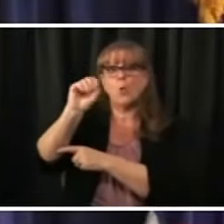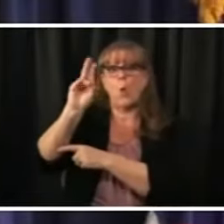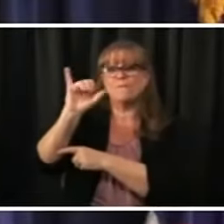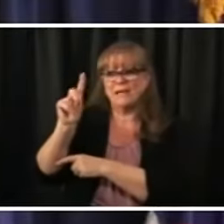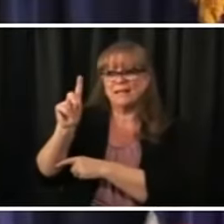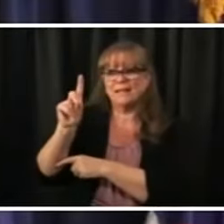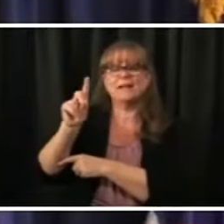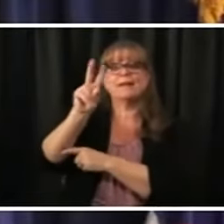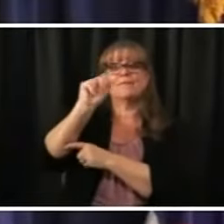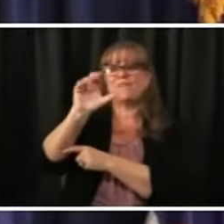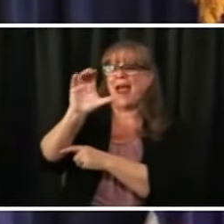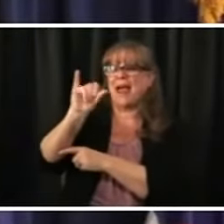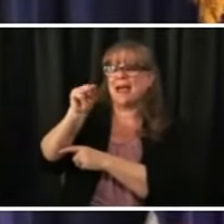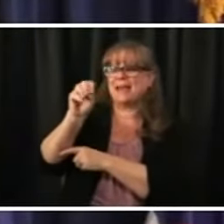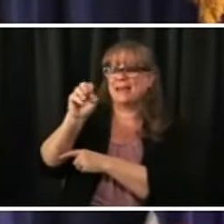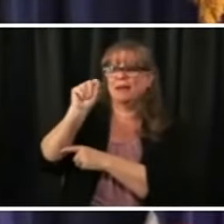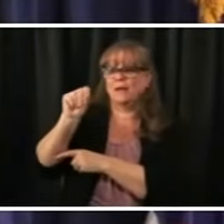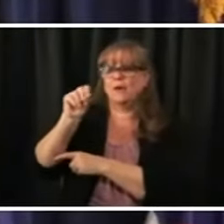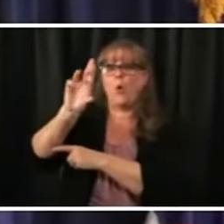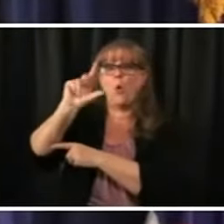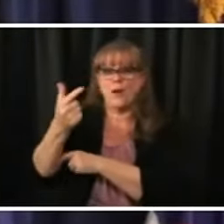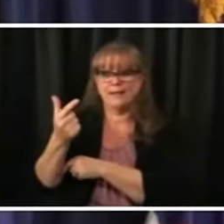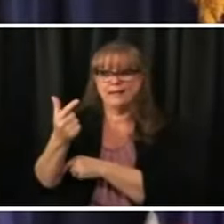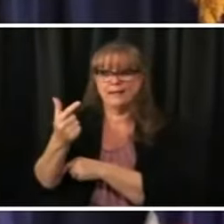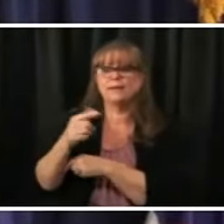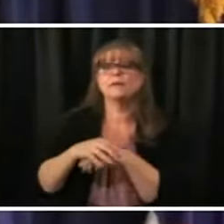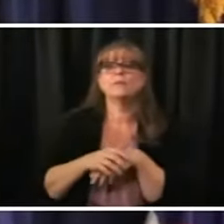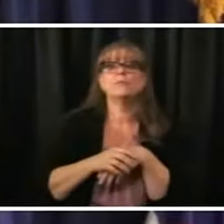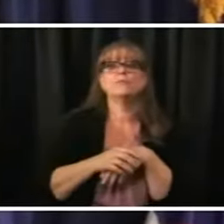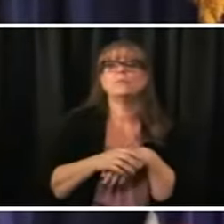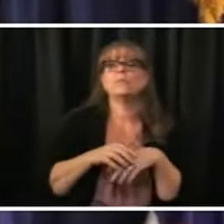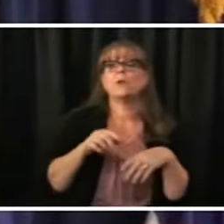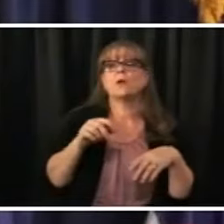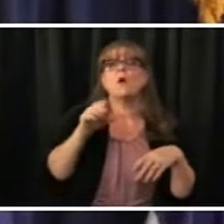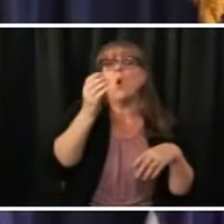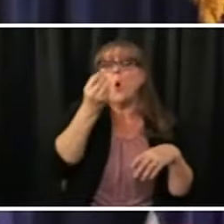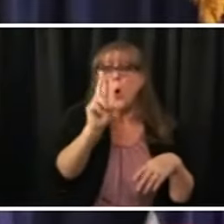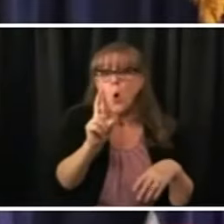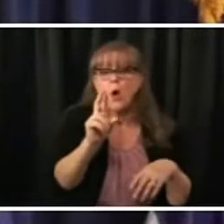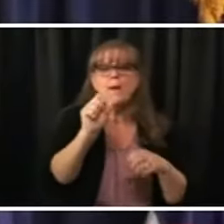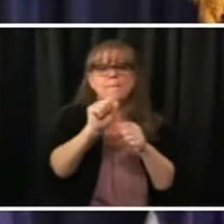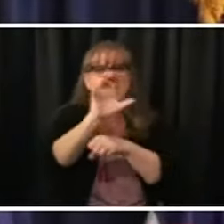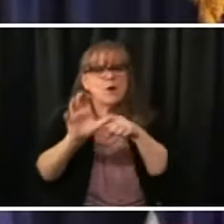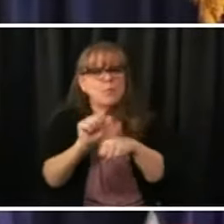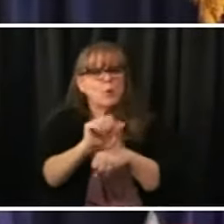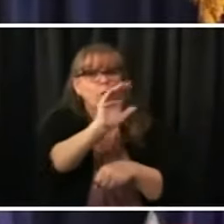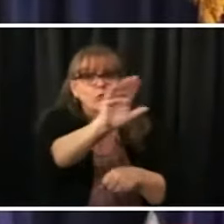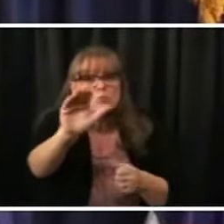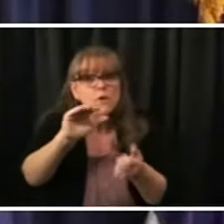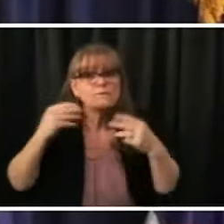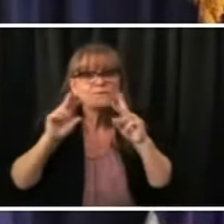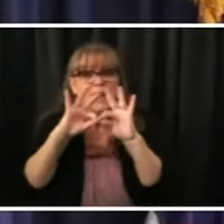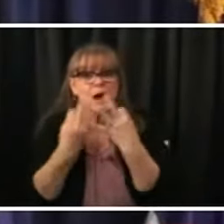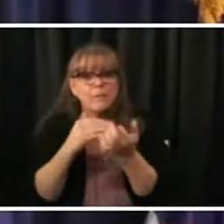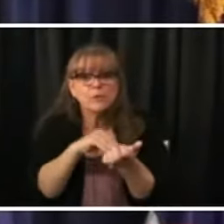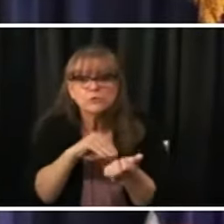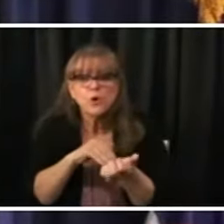www.covidvaccine.org. Then you can sign up at a provider near you or providers near you. If you're having trouble navigating the internet,